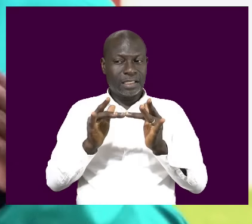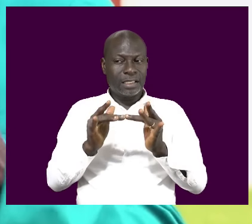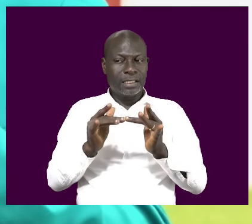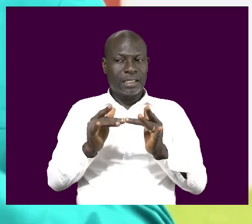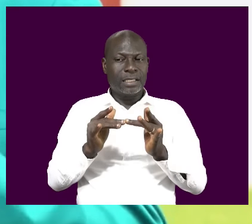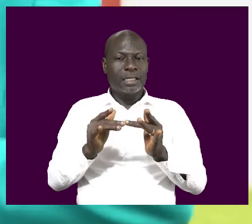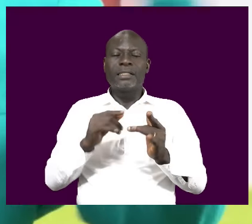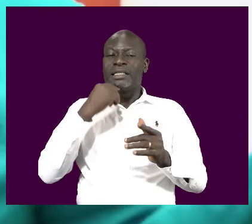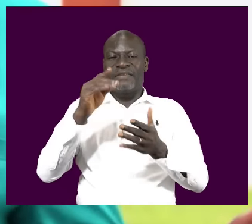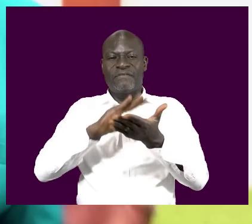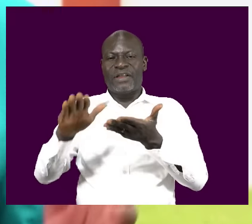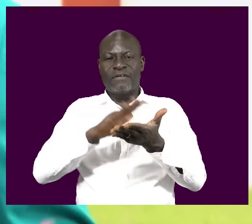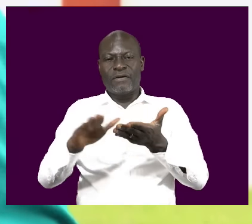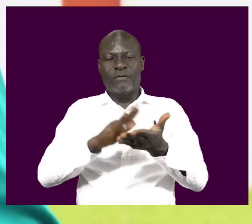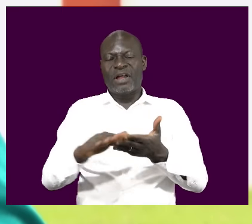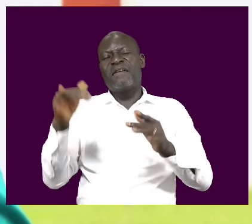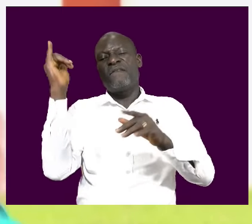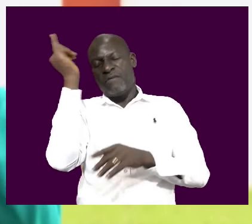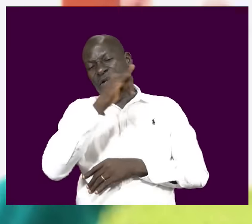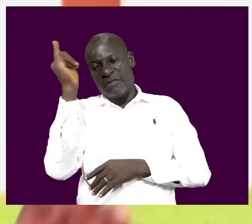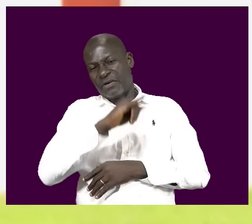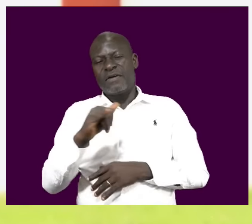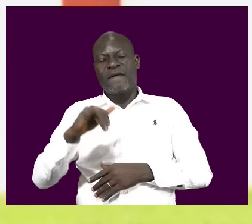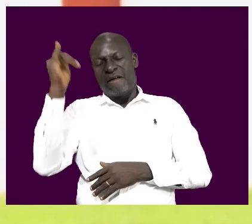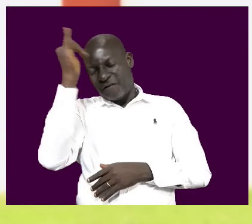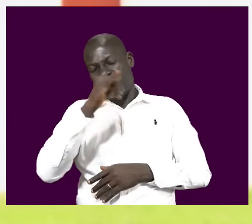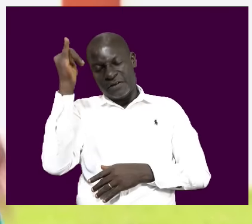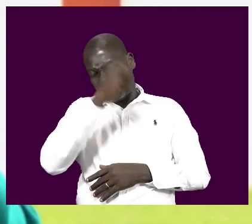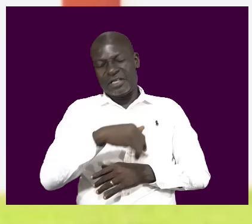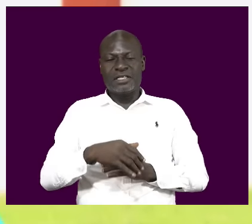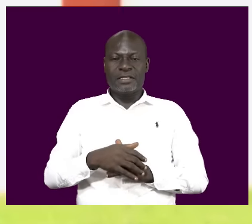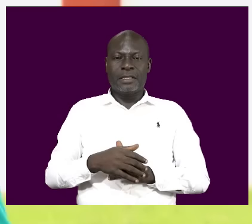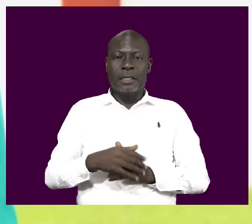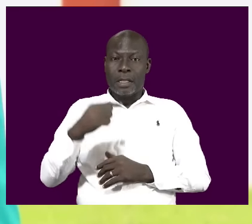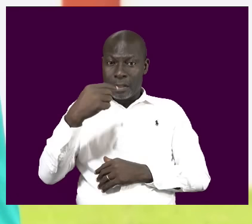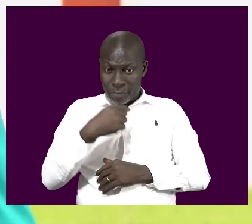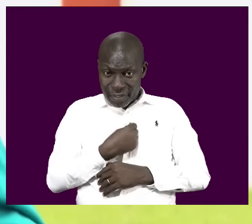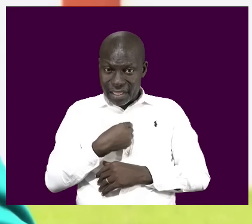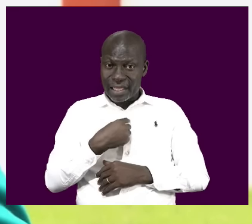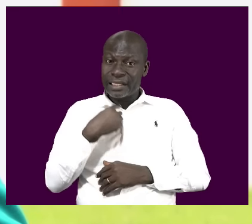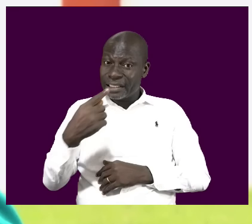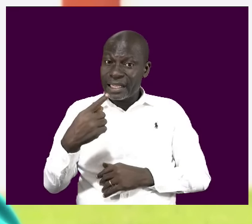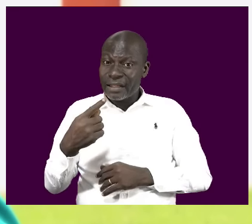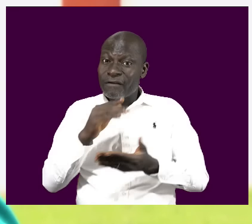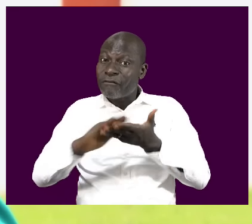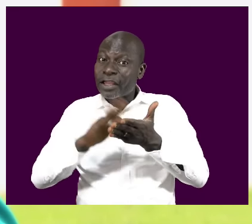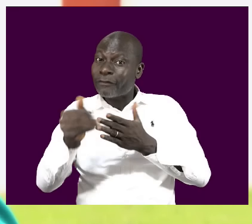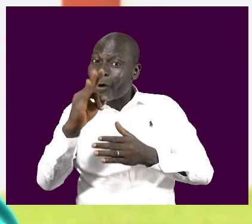yen fanche, yenam, sabi, mu yan kasia for, want to sabi, mu yan kasia for. Minna make us a fache, and a radin as a